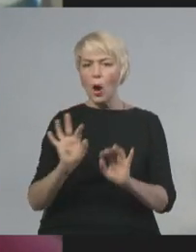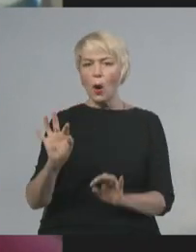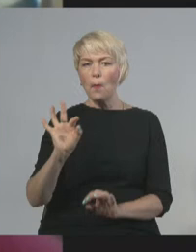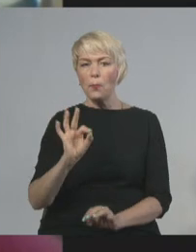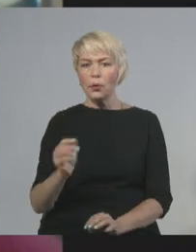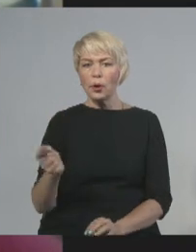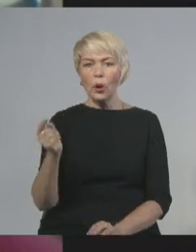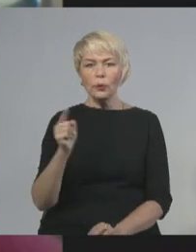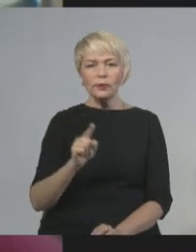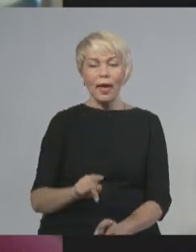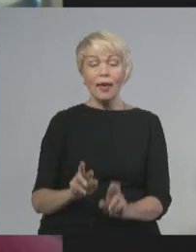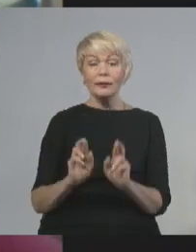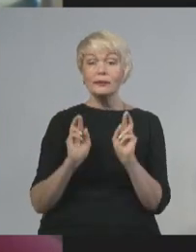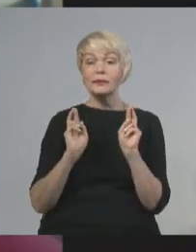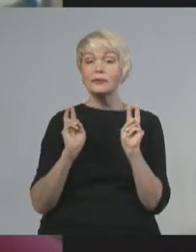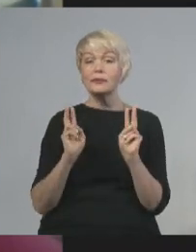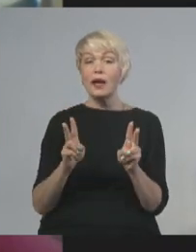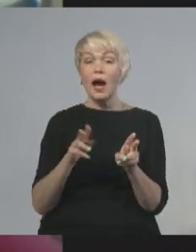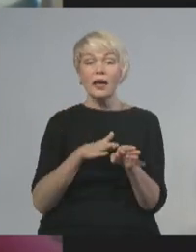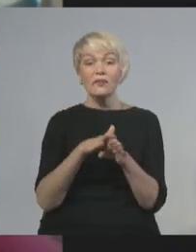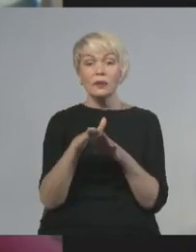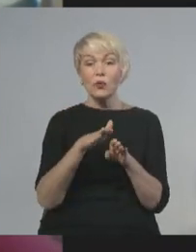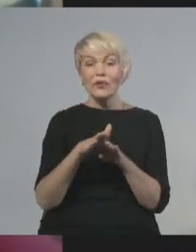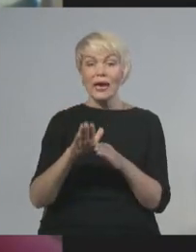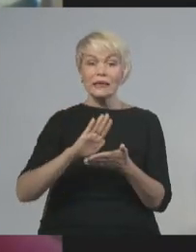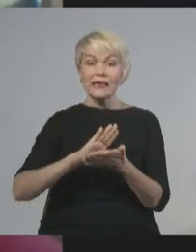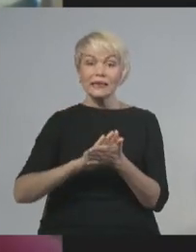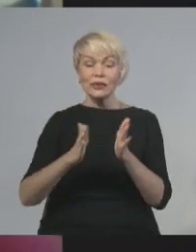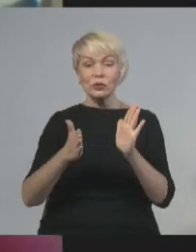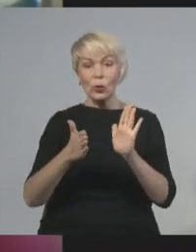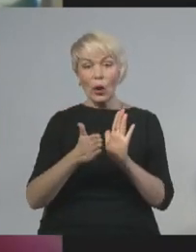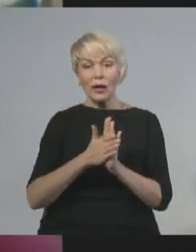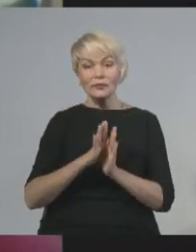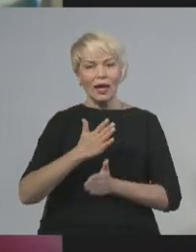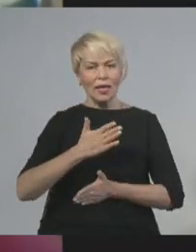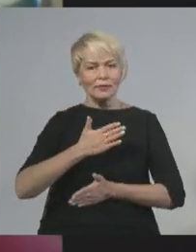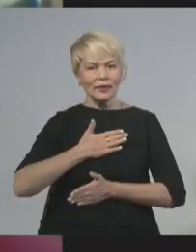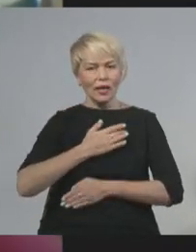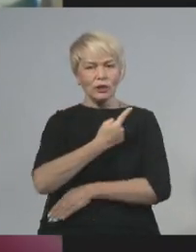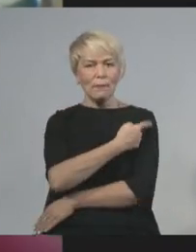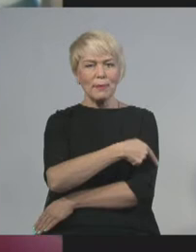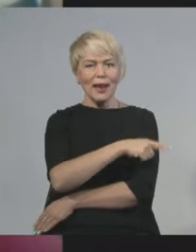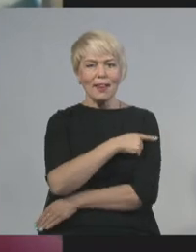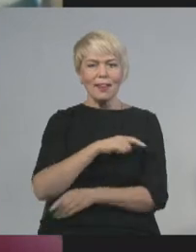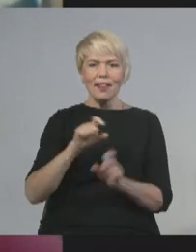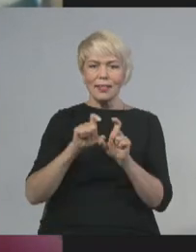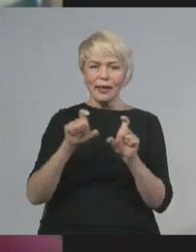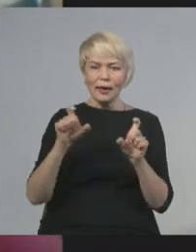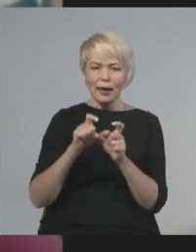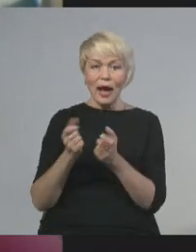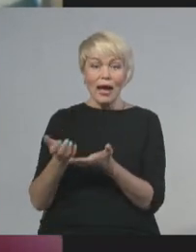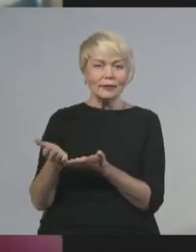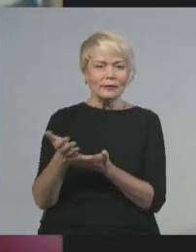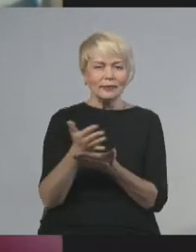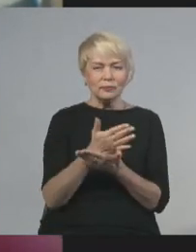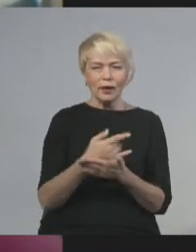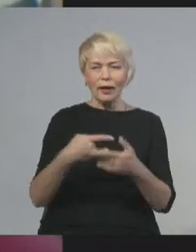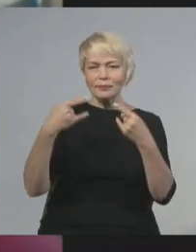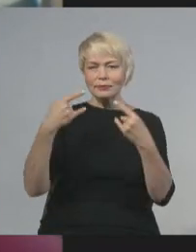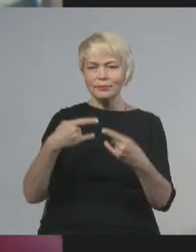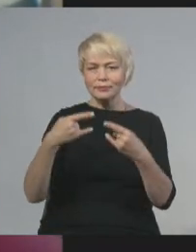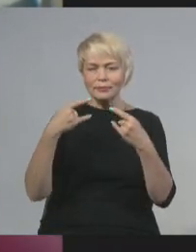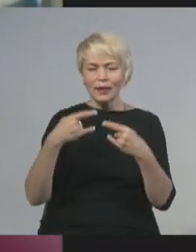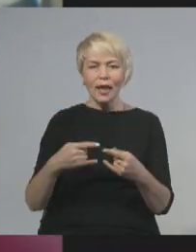italy so we were worried if italy didn't manage how would we um we don't have such a good health sector or at least a